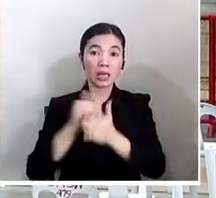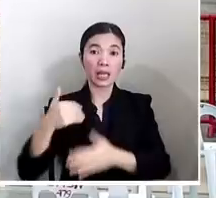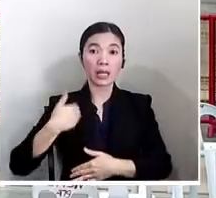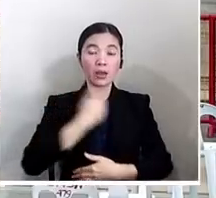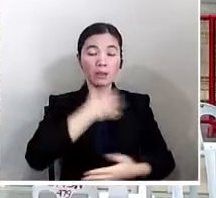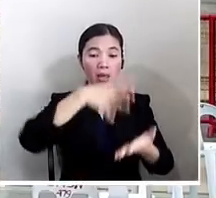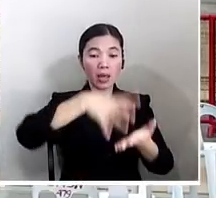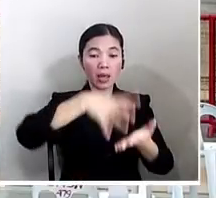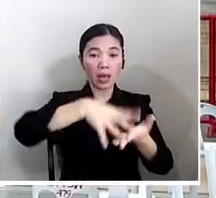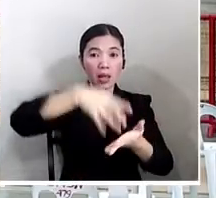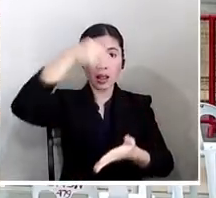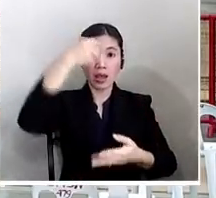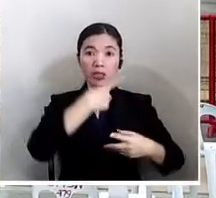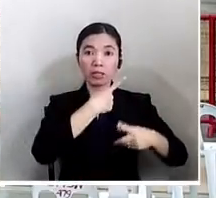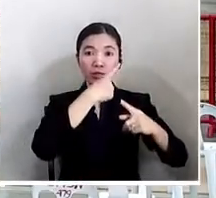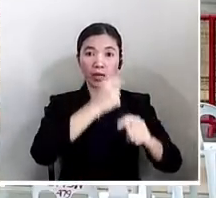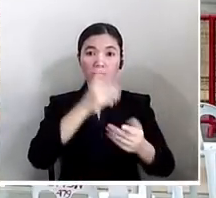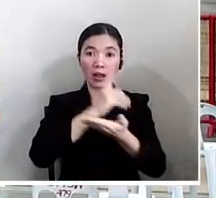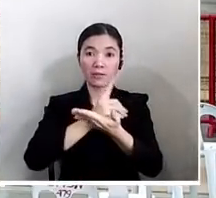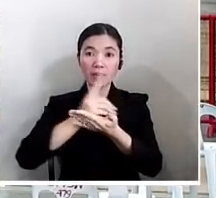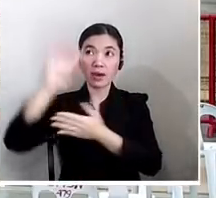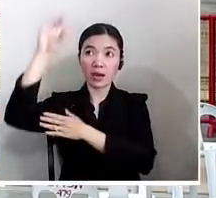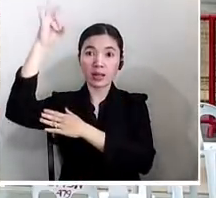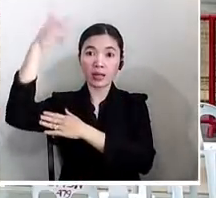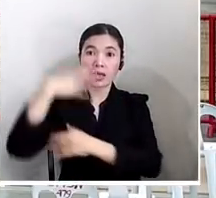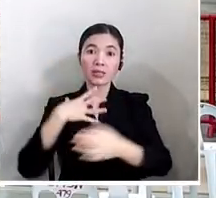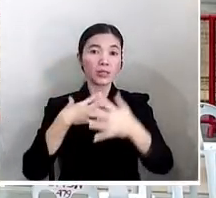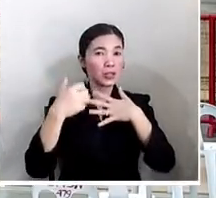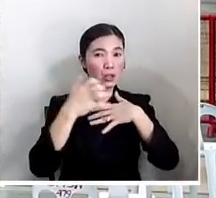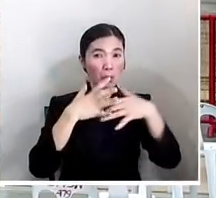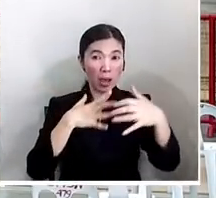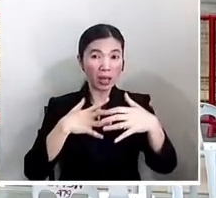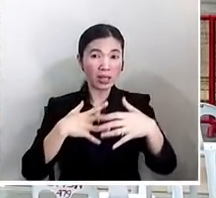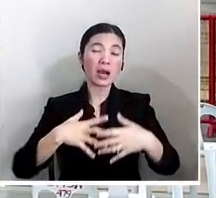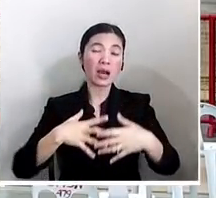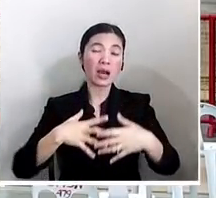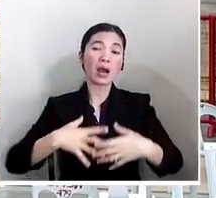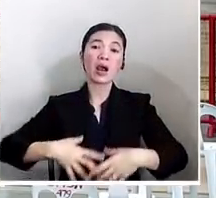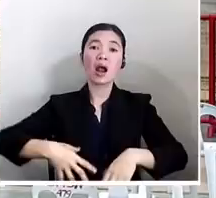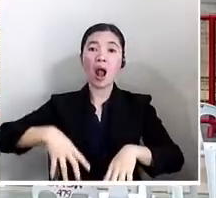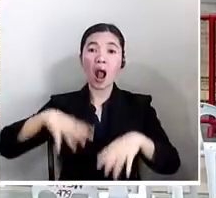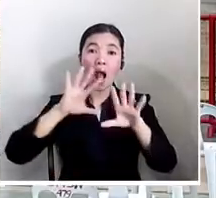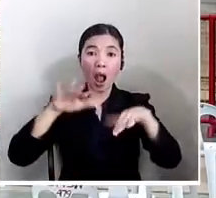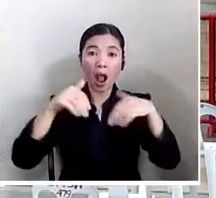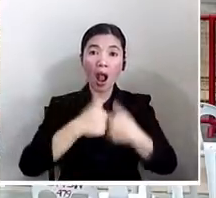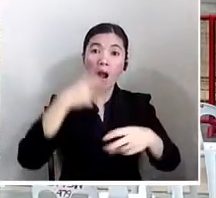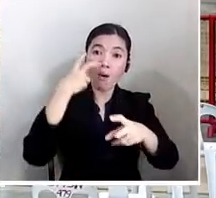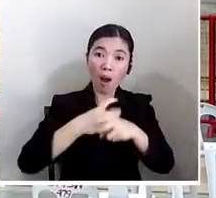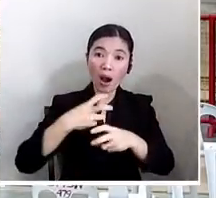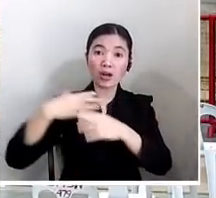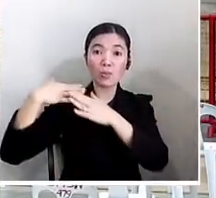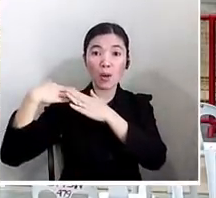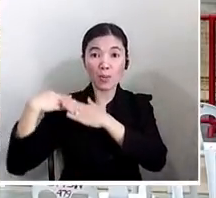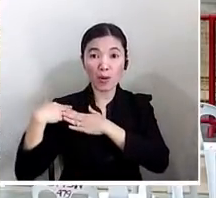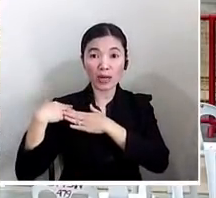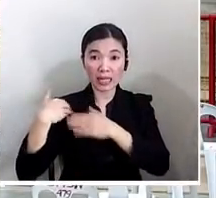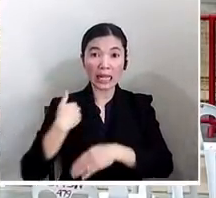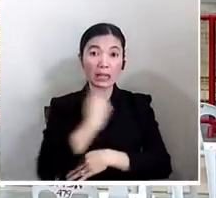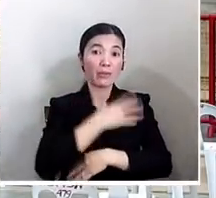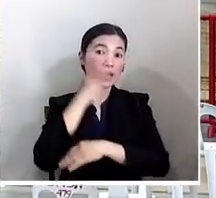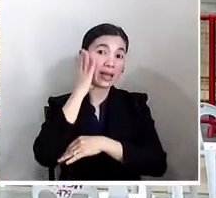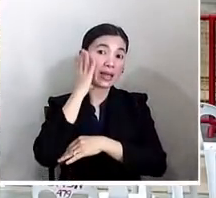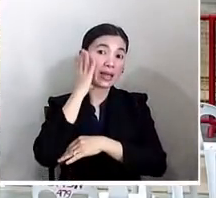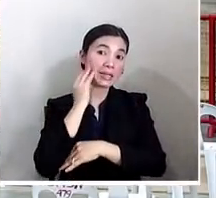in divine providence, no matter how heavily our troubles weigh upon us, let us pray to the